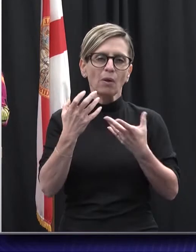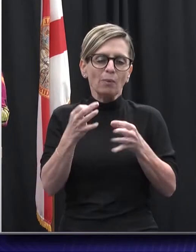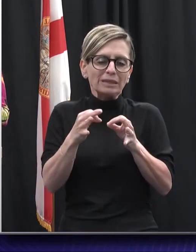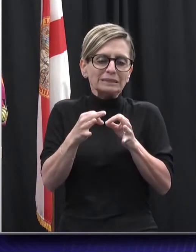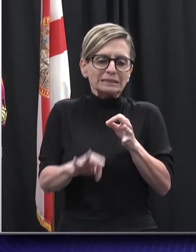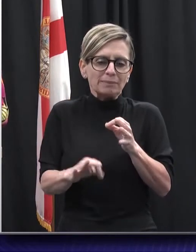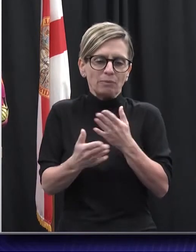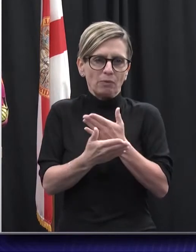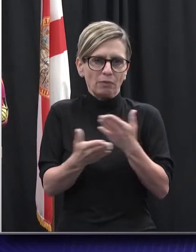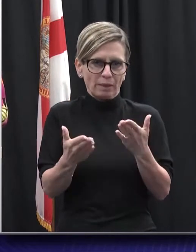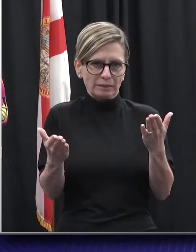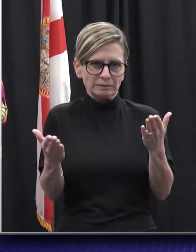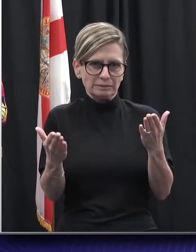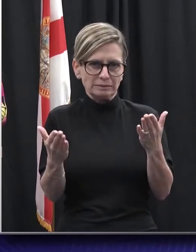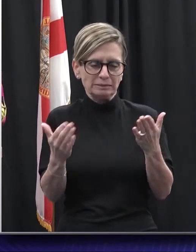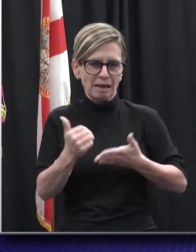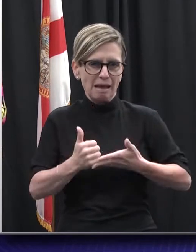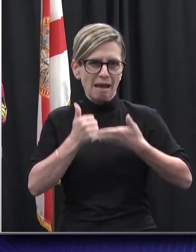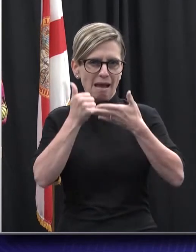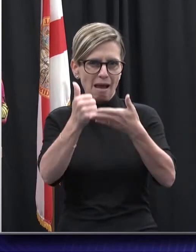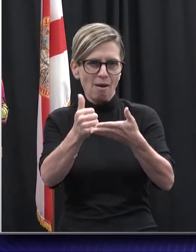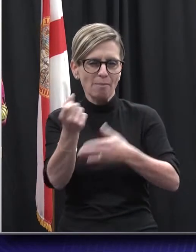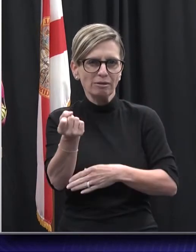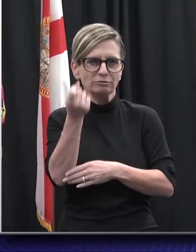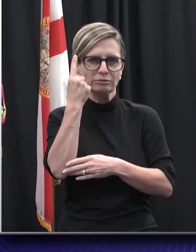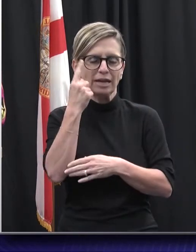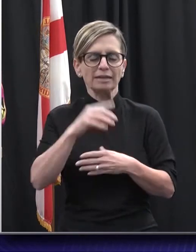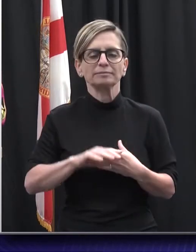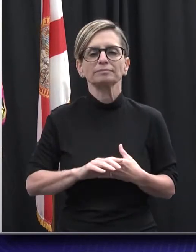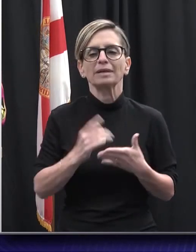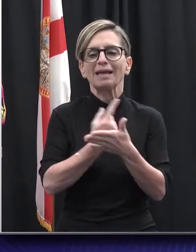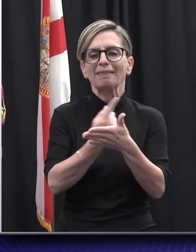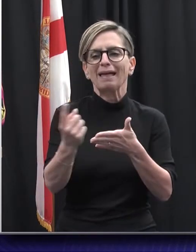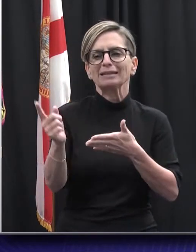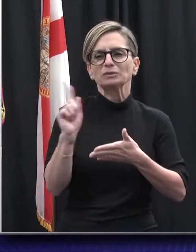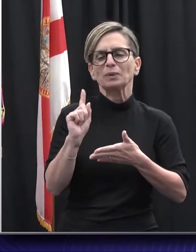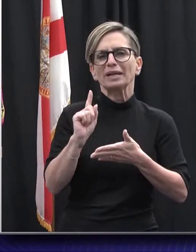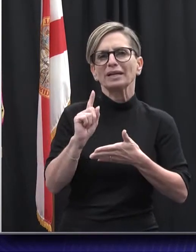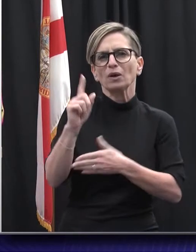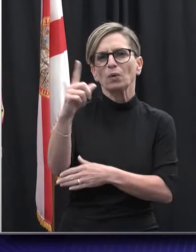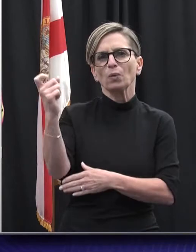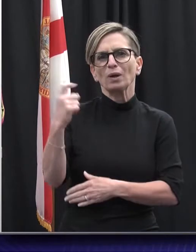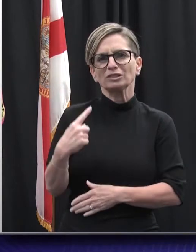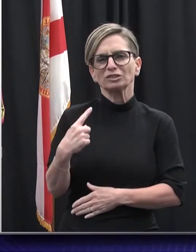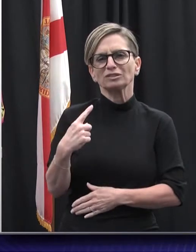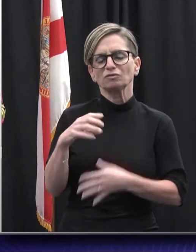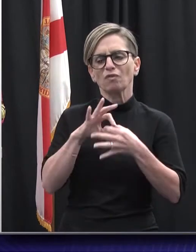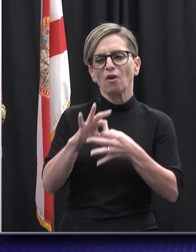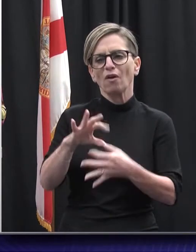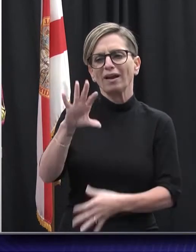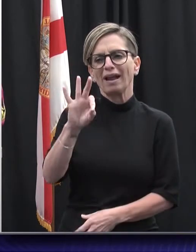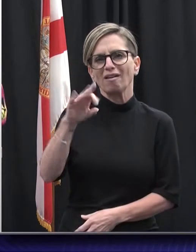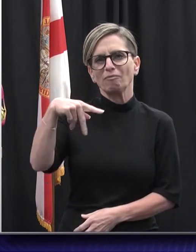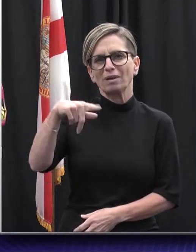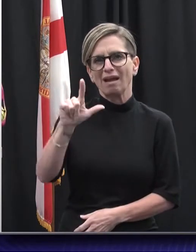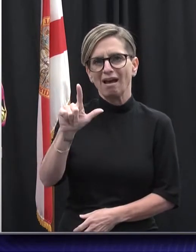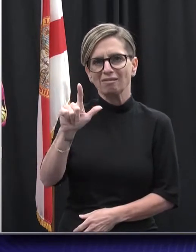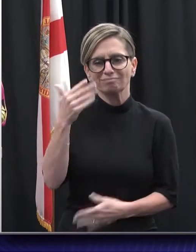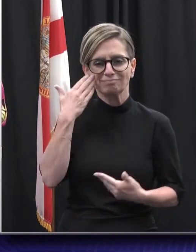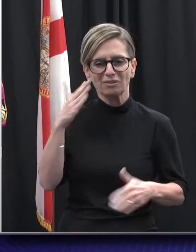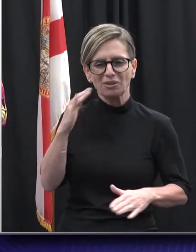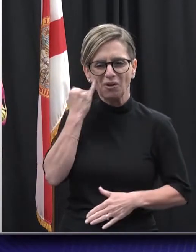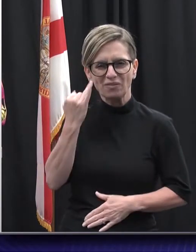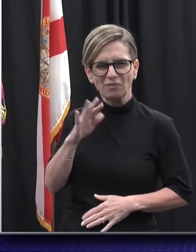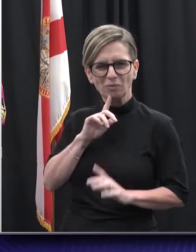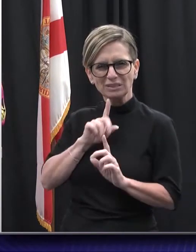some things into perspective. There was last week a question asked about Florida Power and Light, and I don't know that that question's ever really been